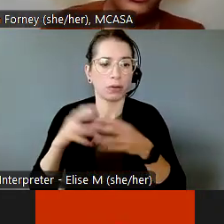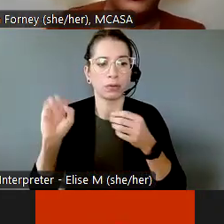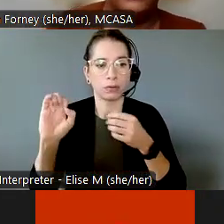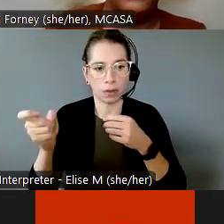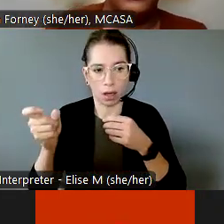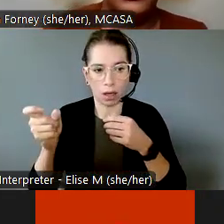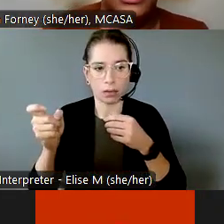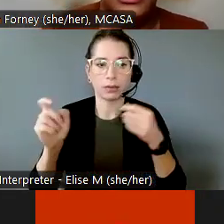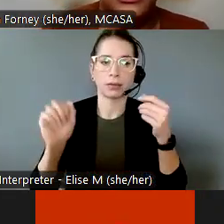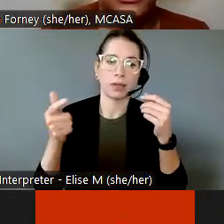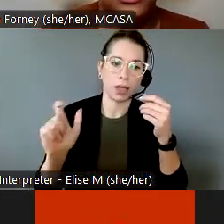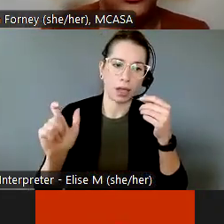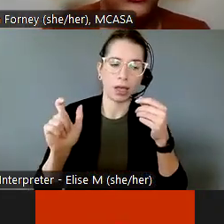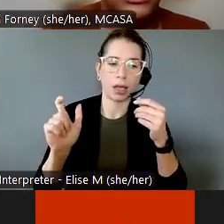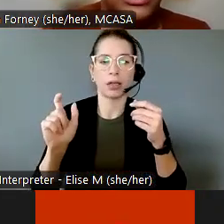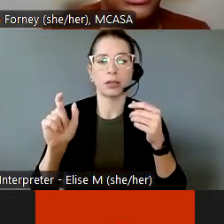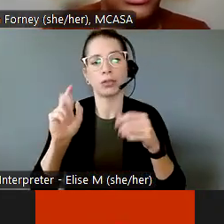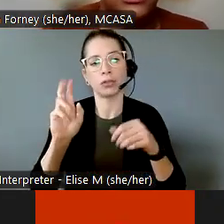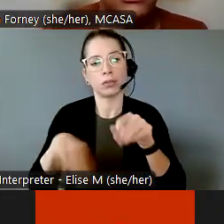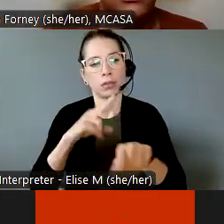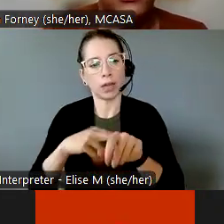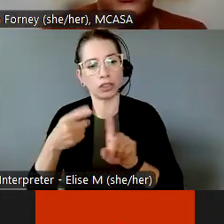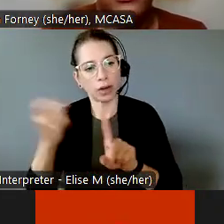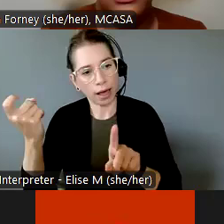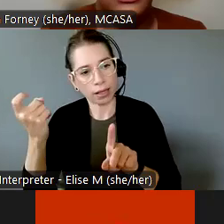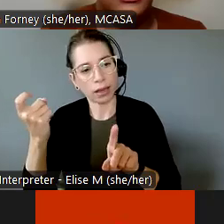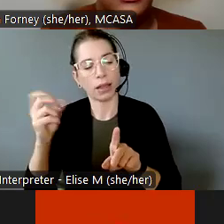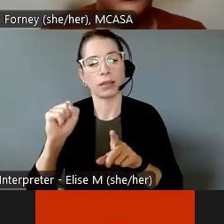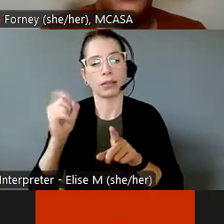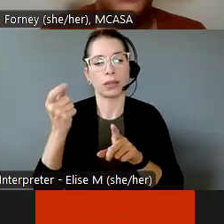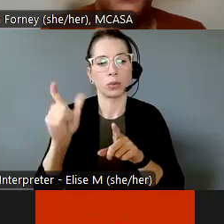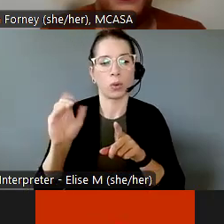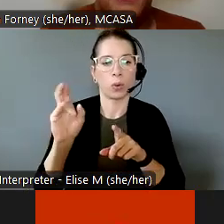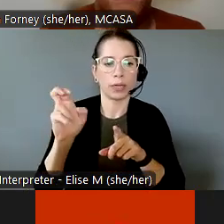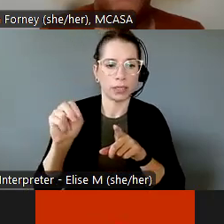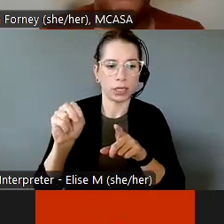sex, age, nationality, sexual orientation, income,